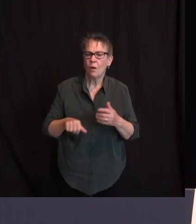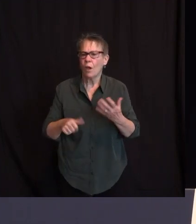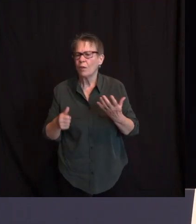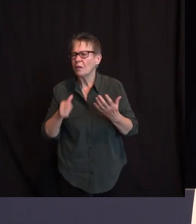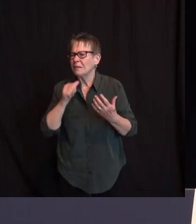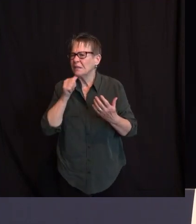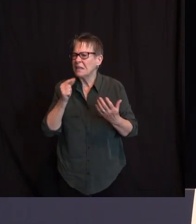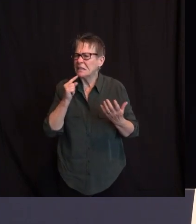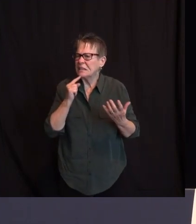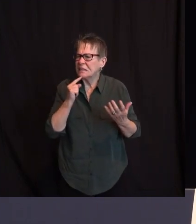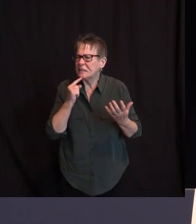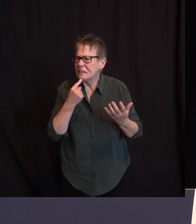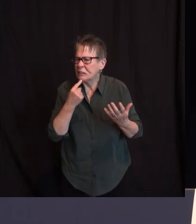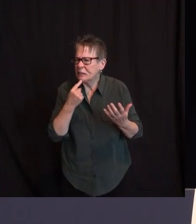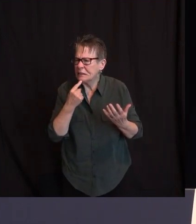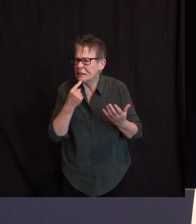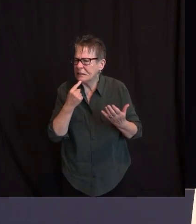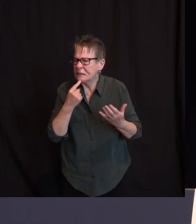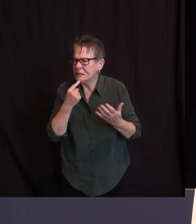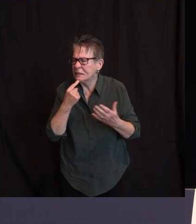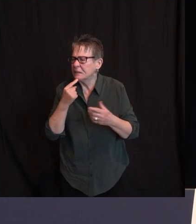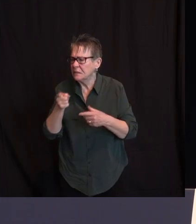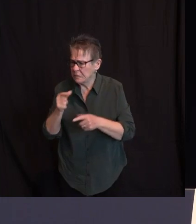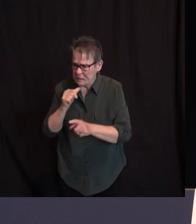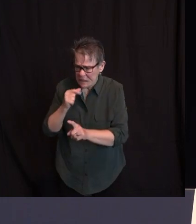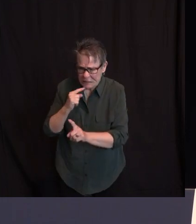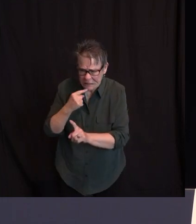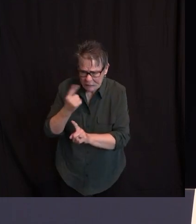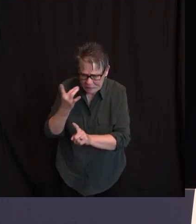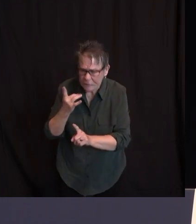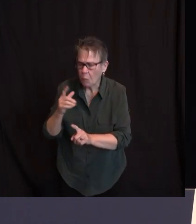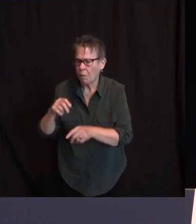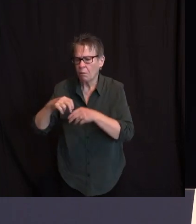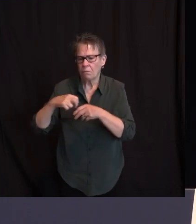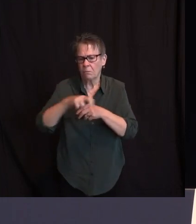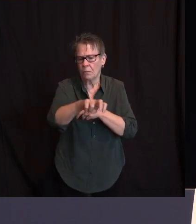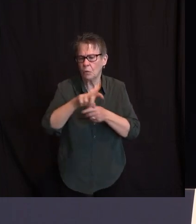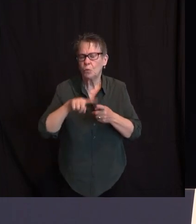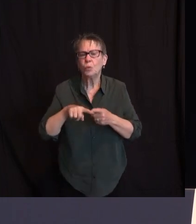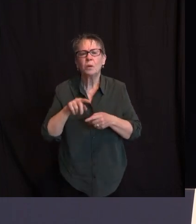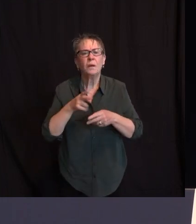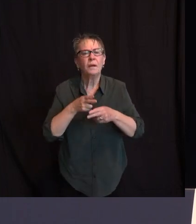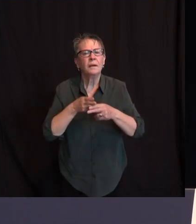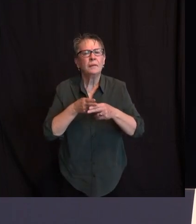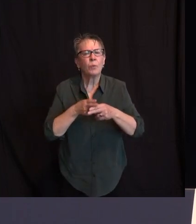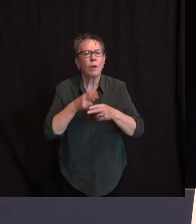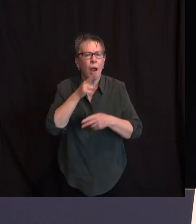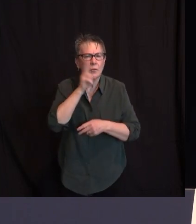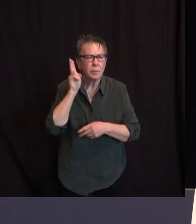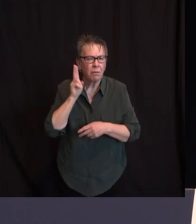shelter individuals will be at hotels. And then the next tier is